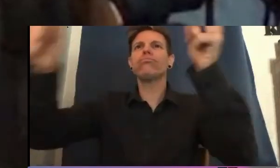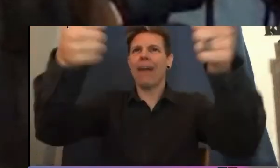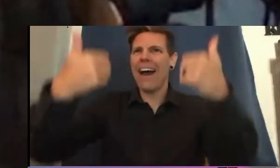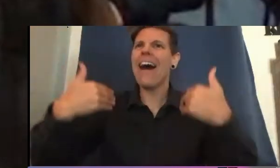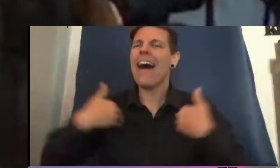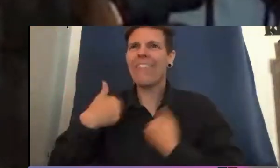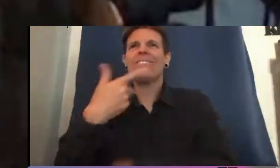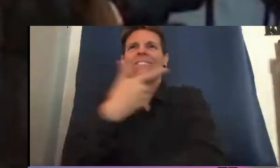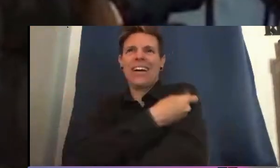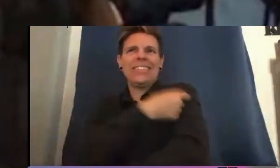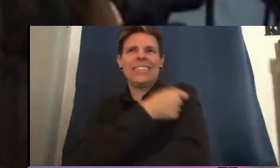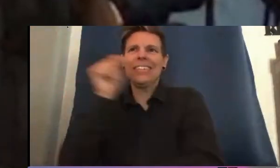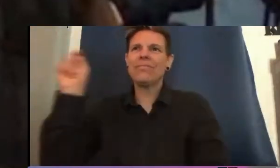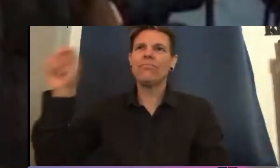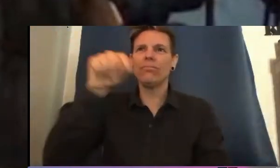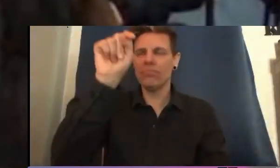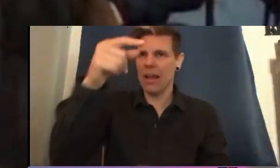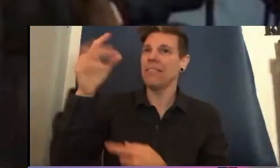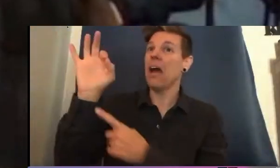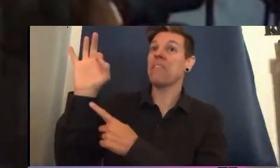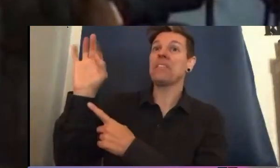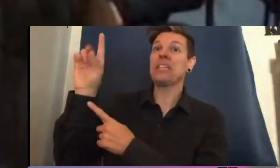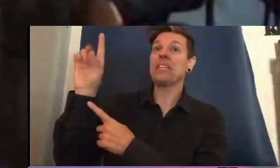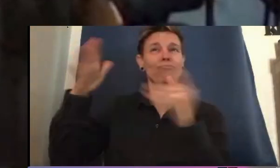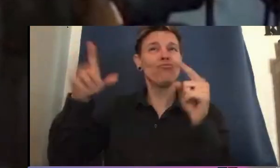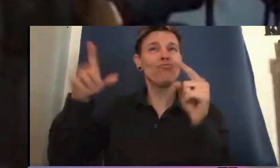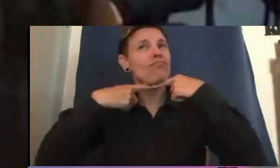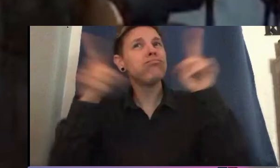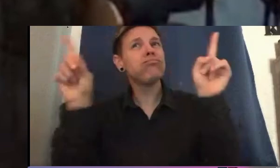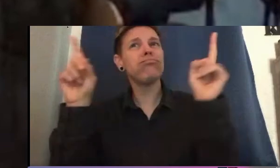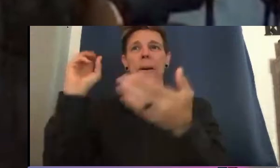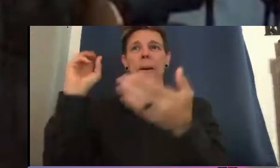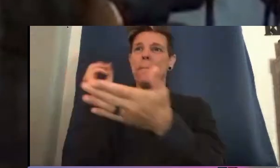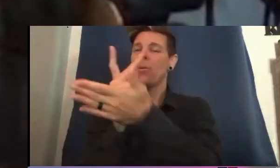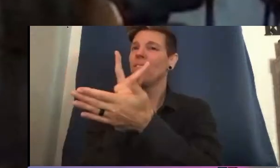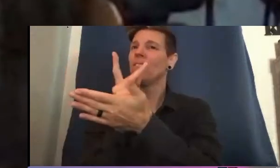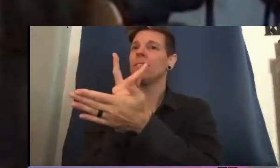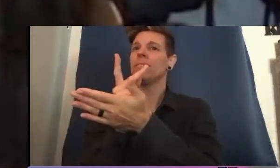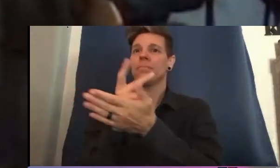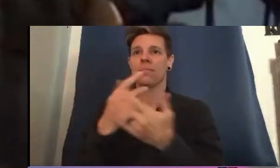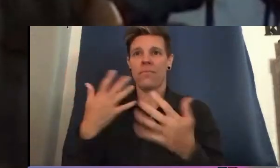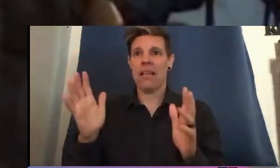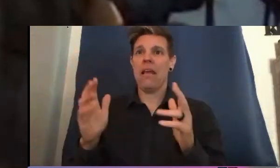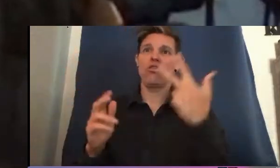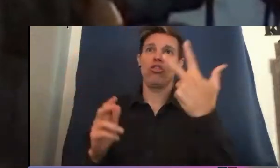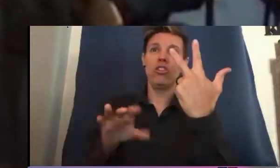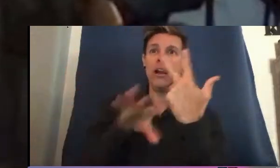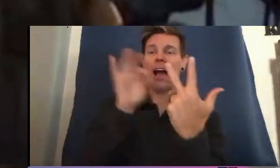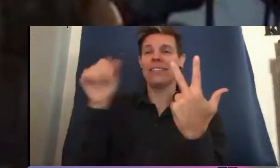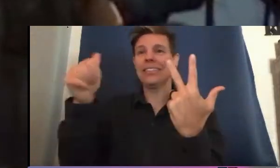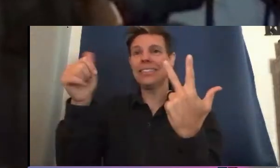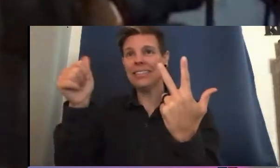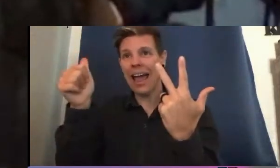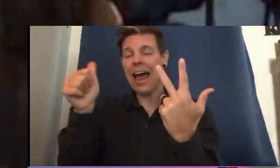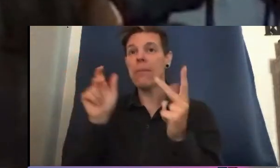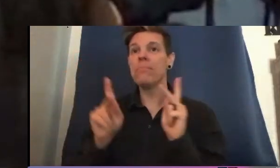FDA approval, I understand that there was a study that 3 out of 10 people were